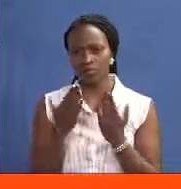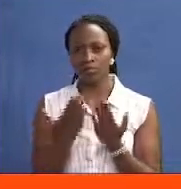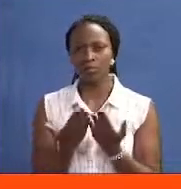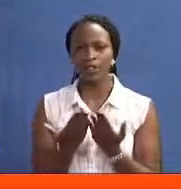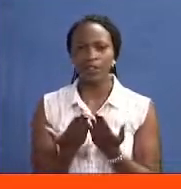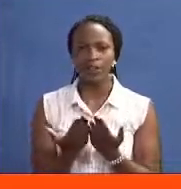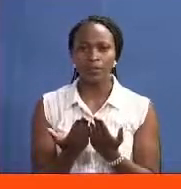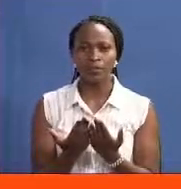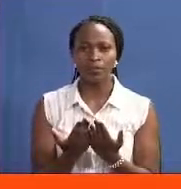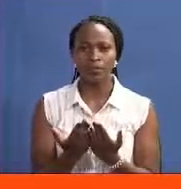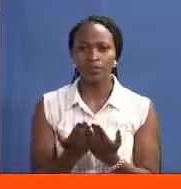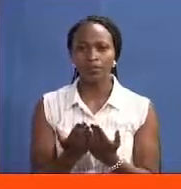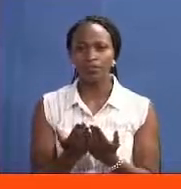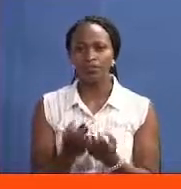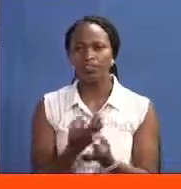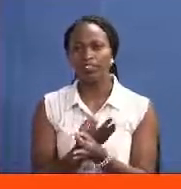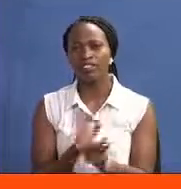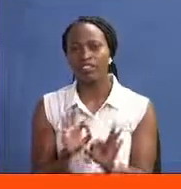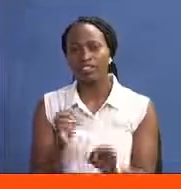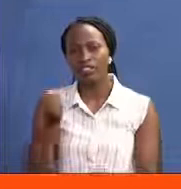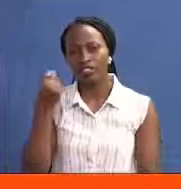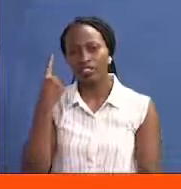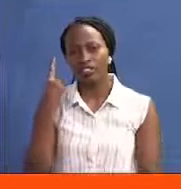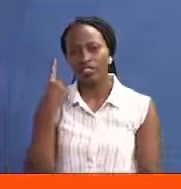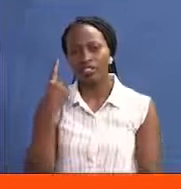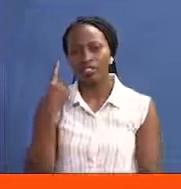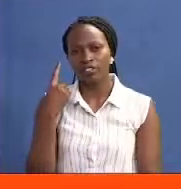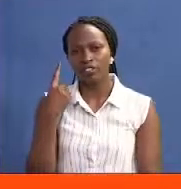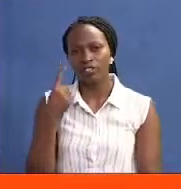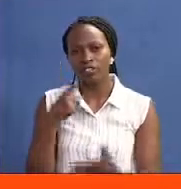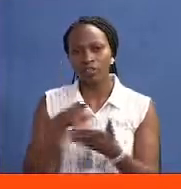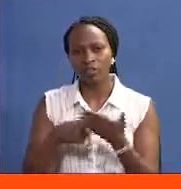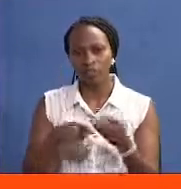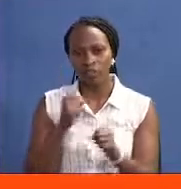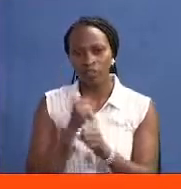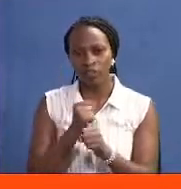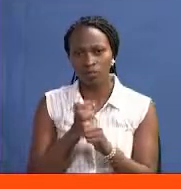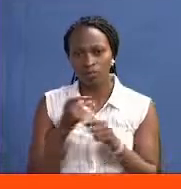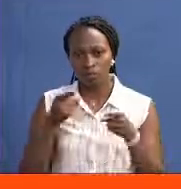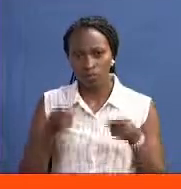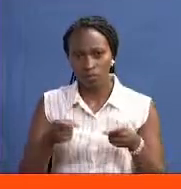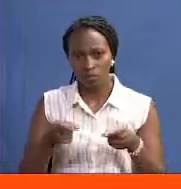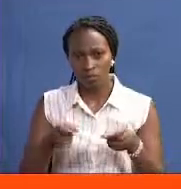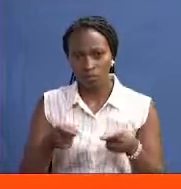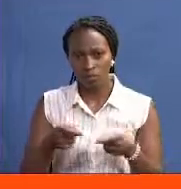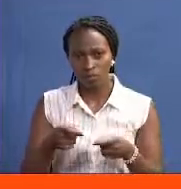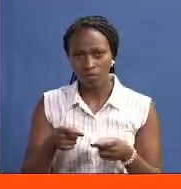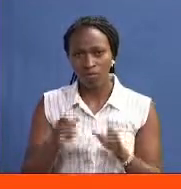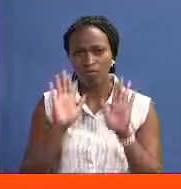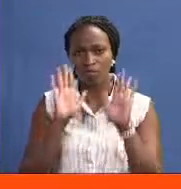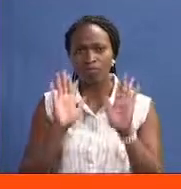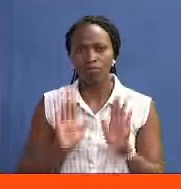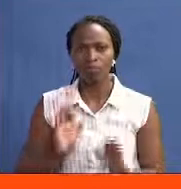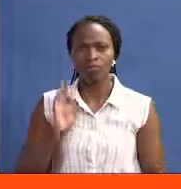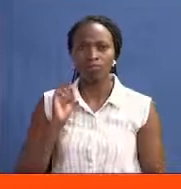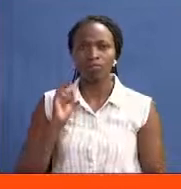And feel free to understand that what we do today will really matter tomorrow. And as an